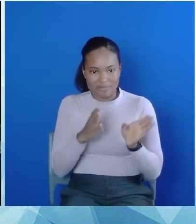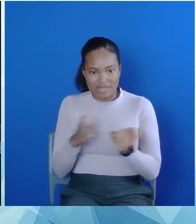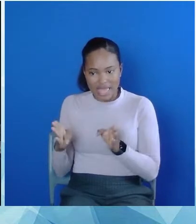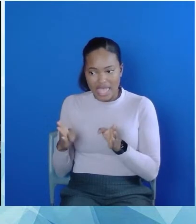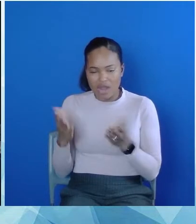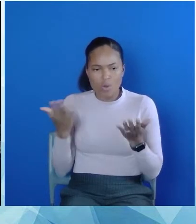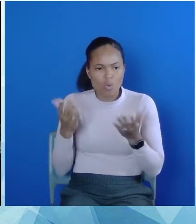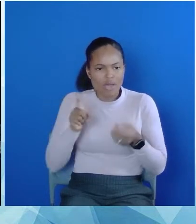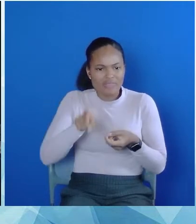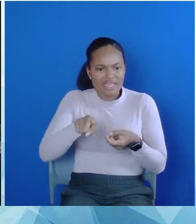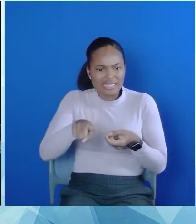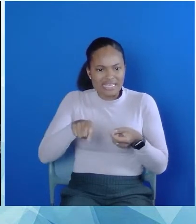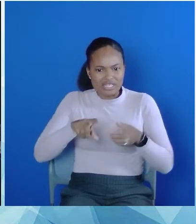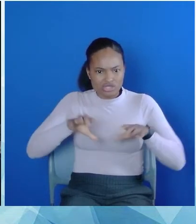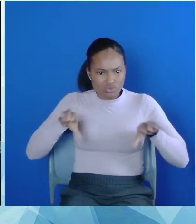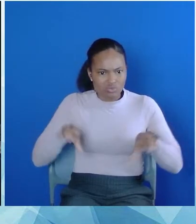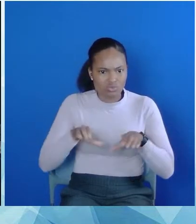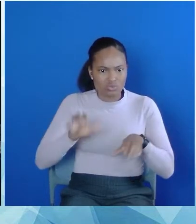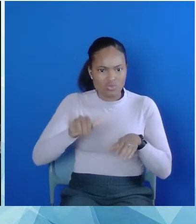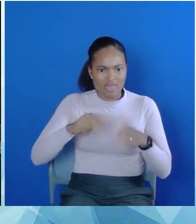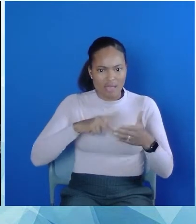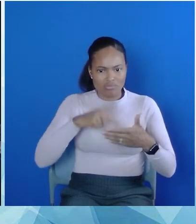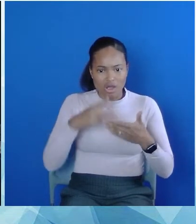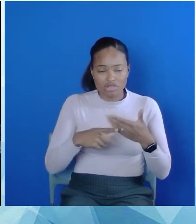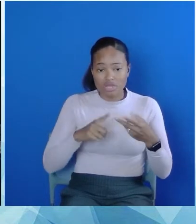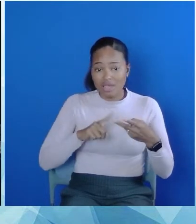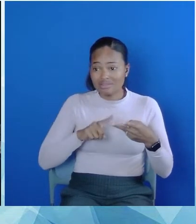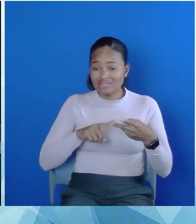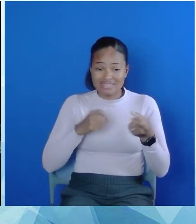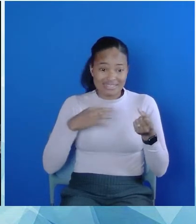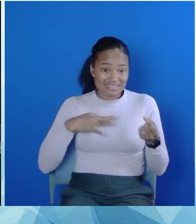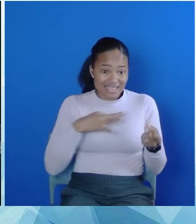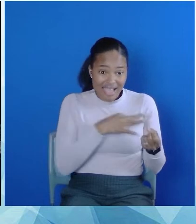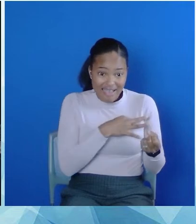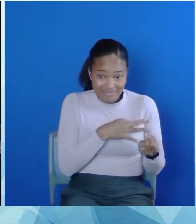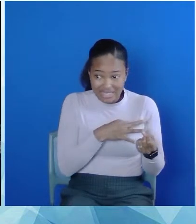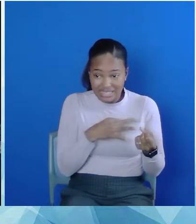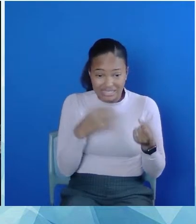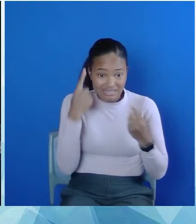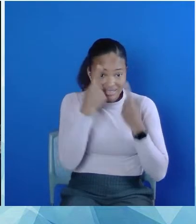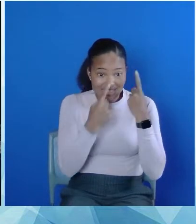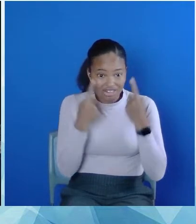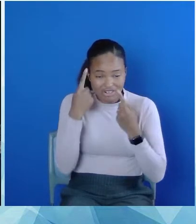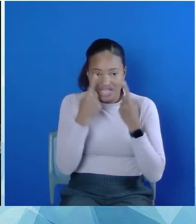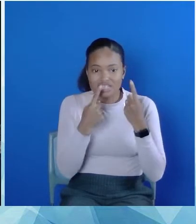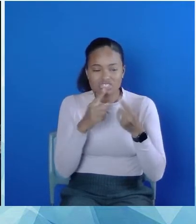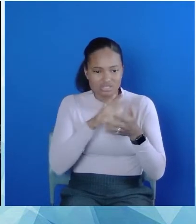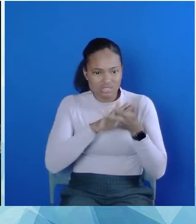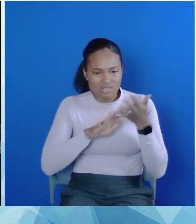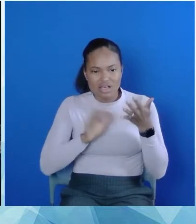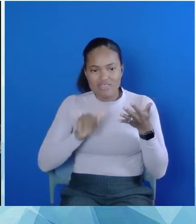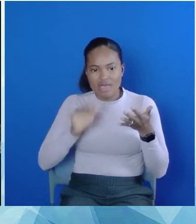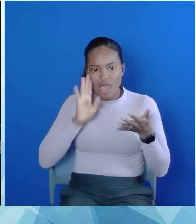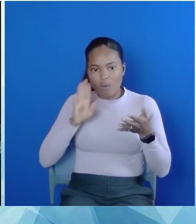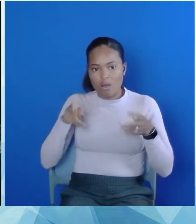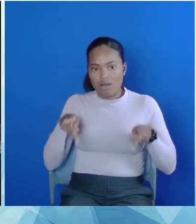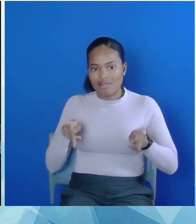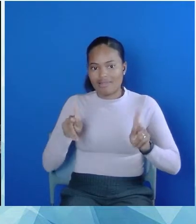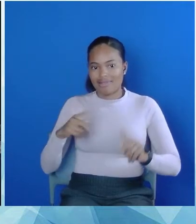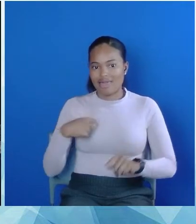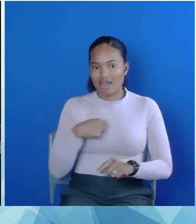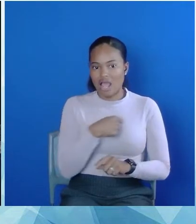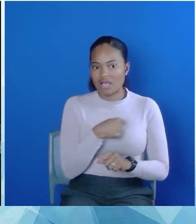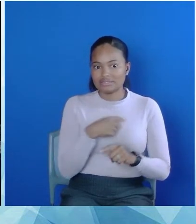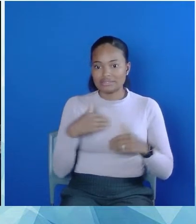staffing, operational considerations. This is to allow us to get ahead and not be